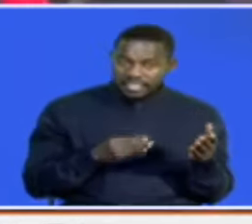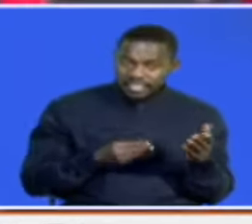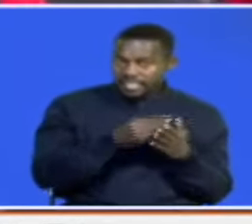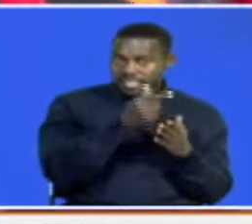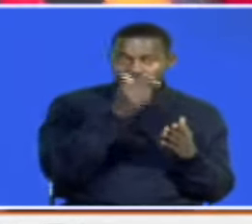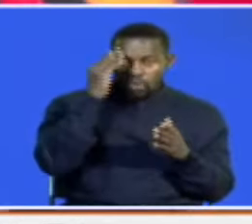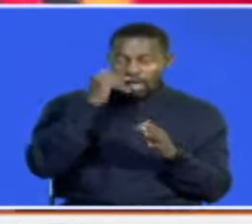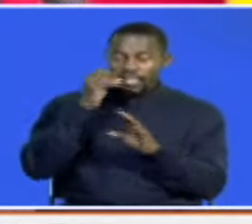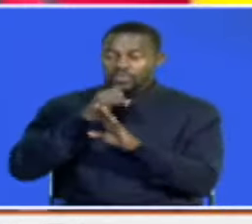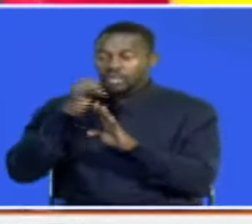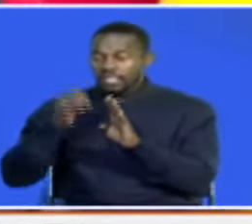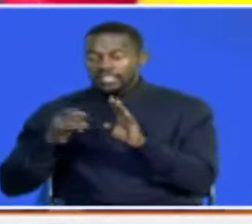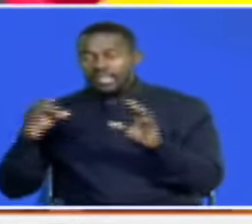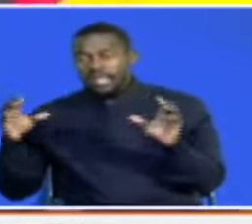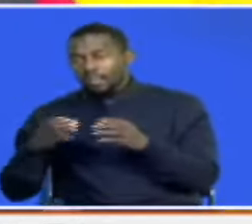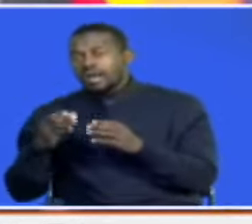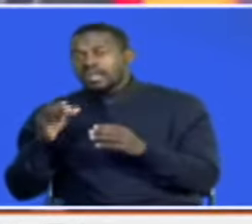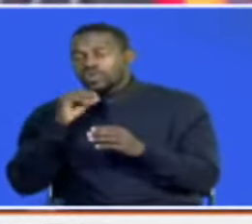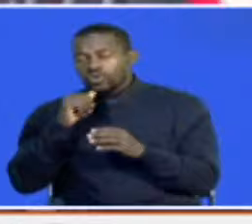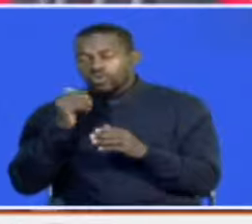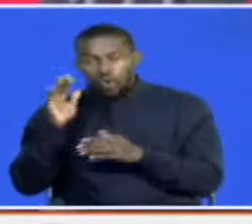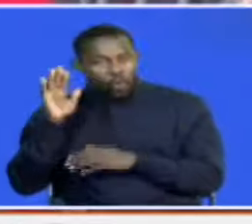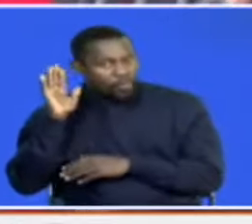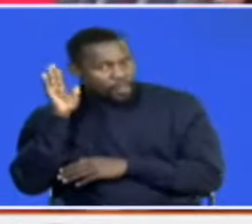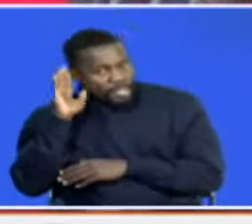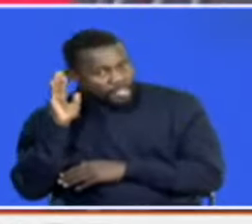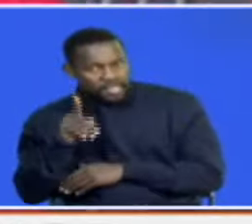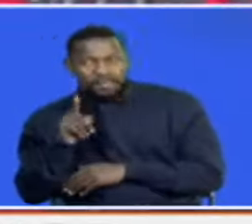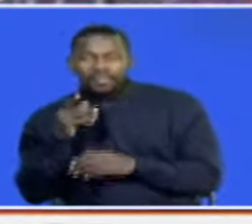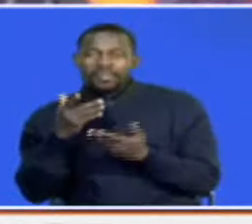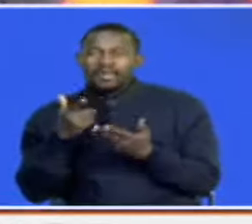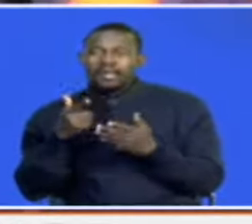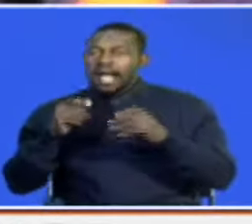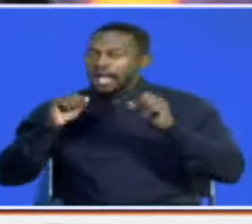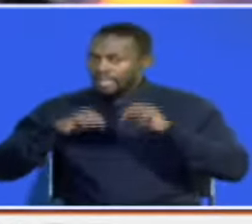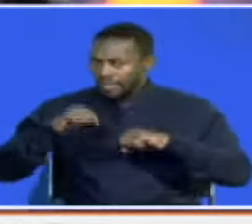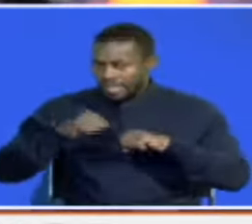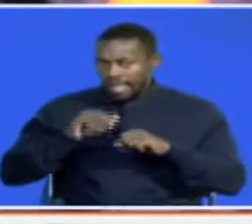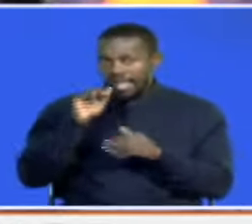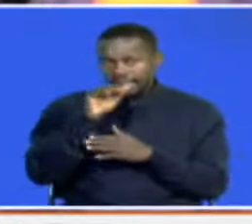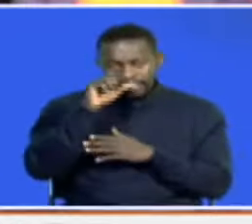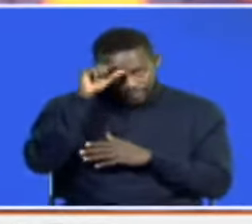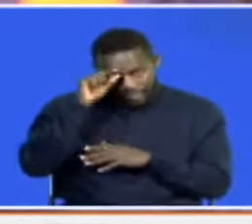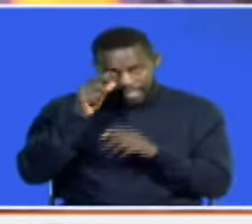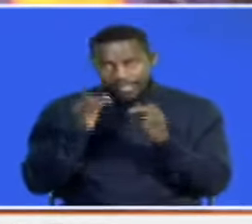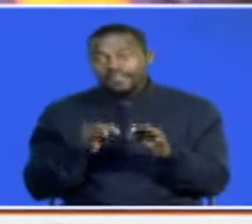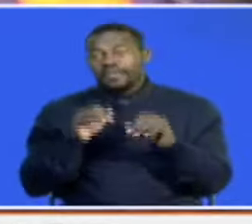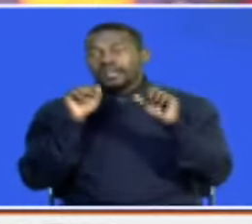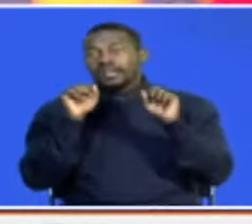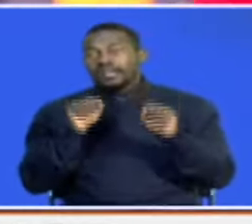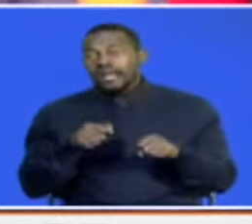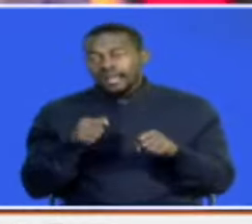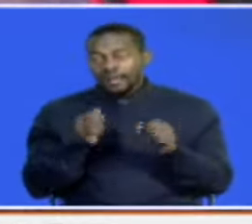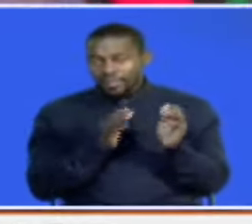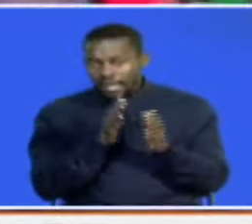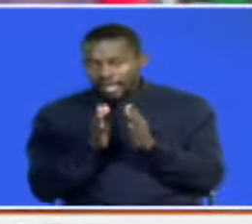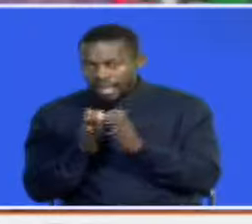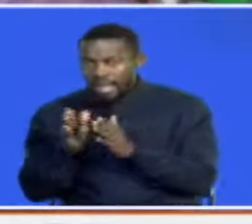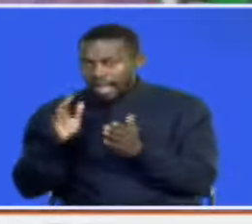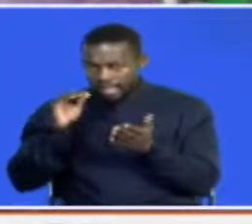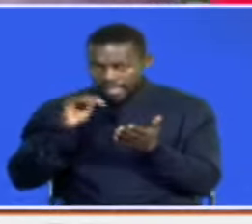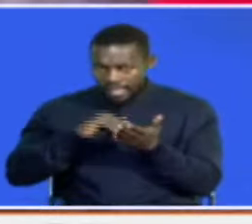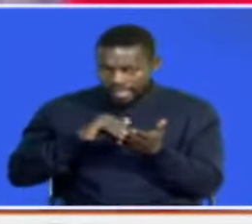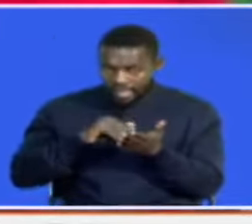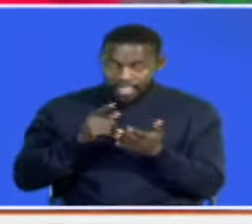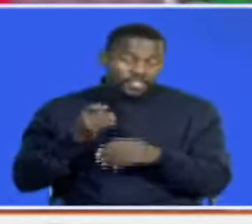insurance company not honoring the claim of 2 million. So it's very unfortunate. So we call upon the government, if we can be able to reorganize our institution,